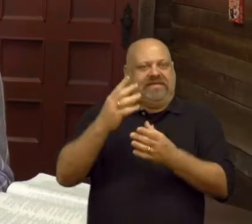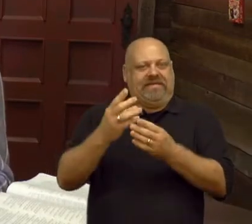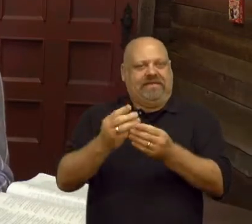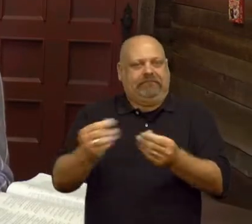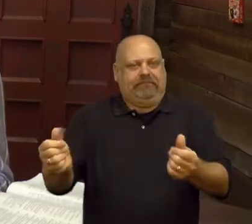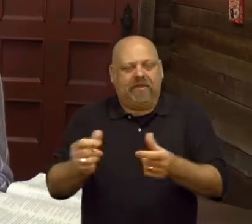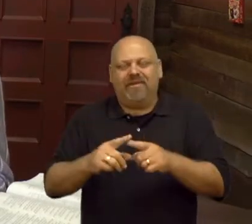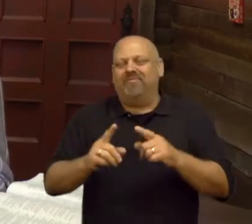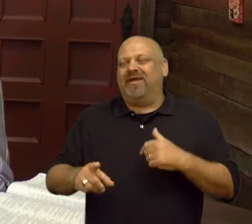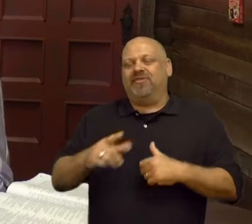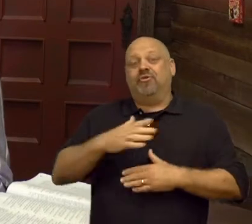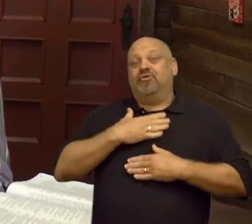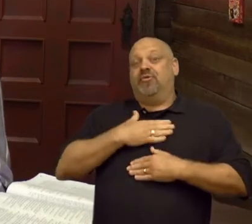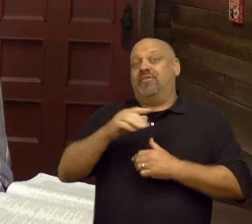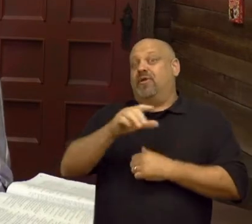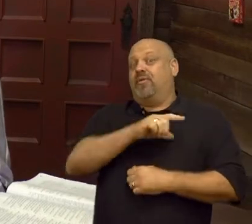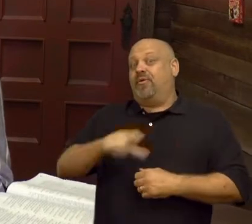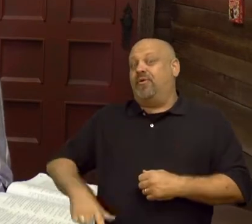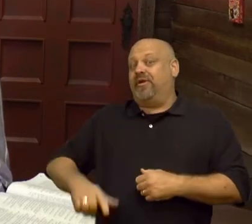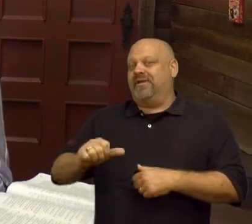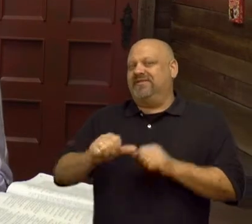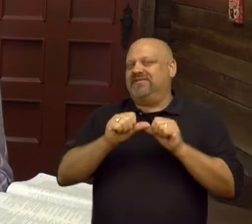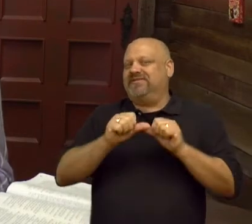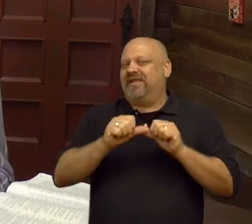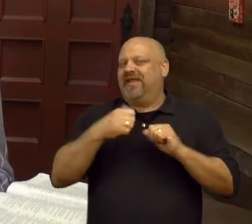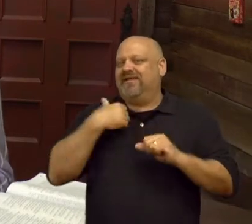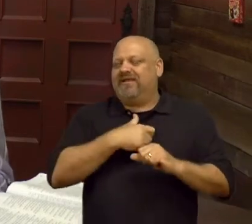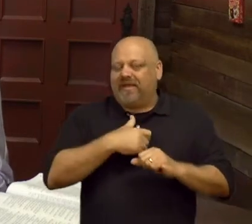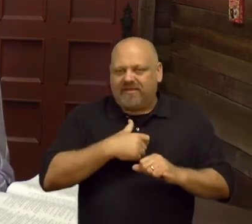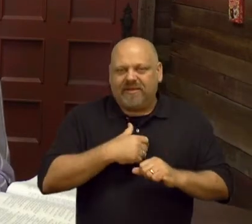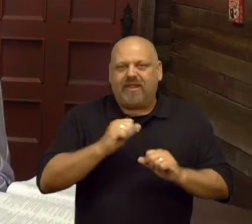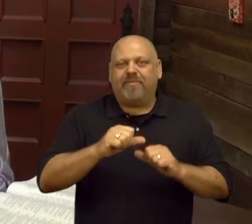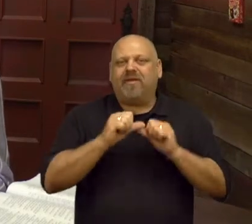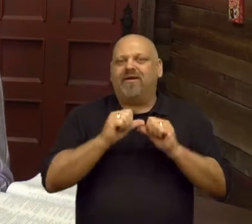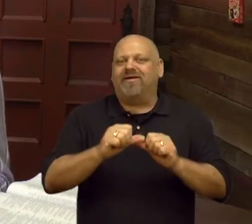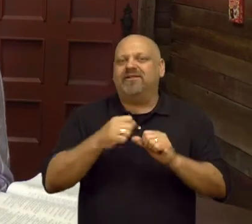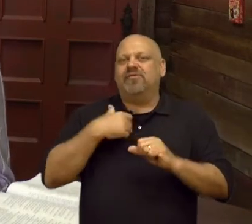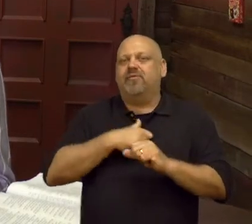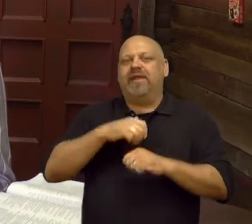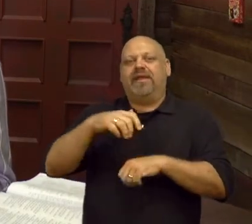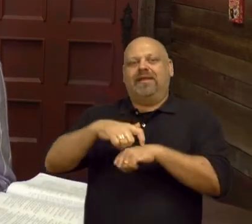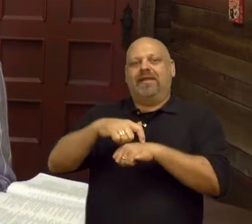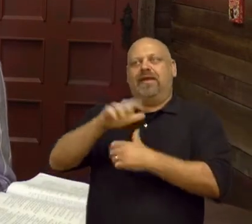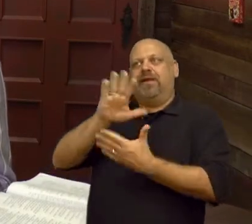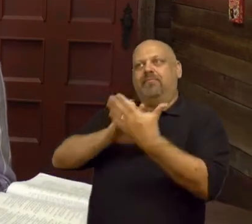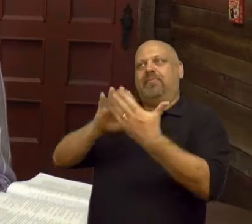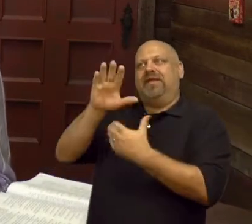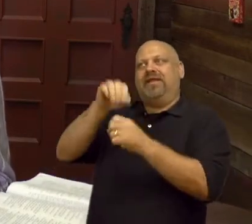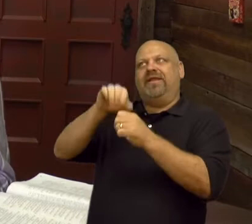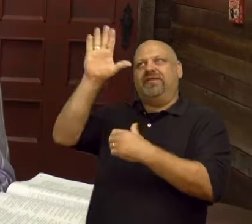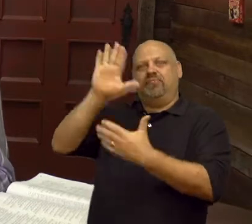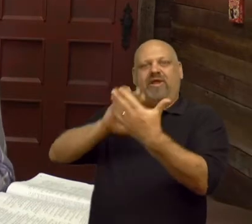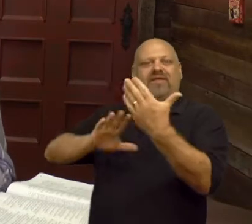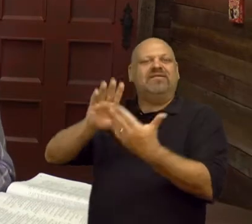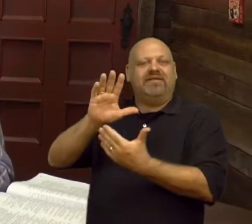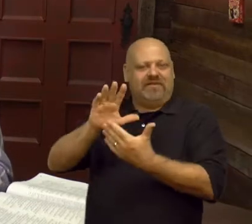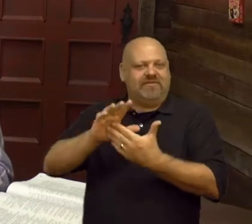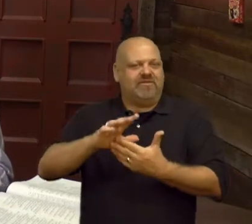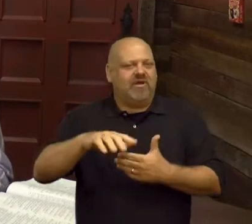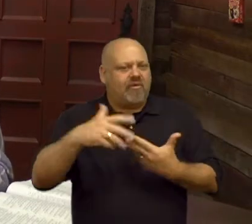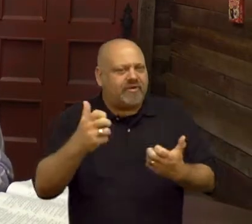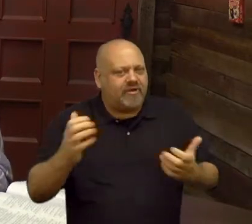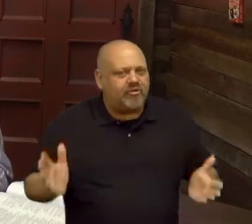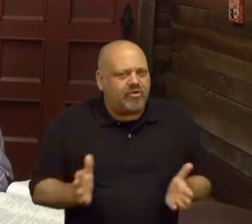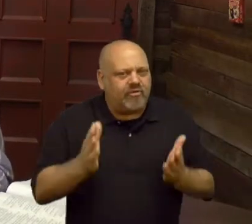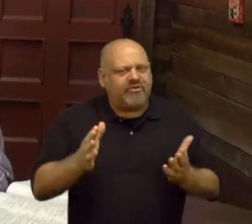the Lord is something that can sustain us and can be constant as we spend time in His presence. So I want to encourage you